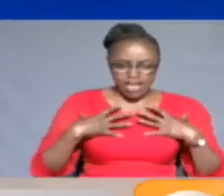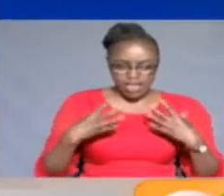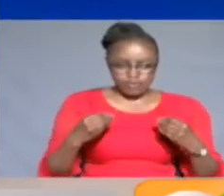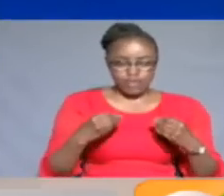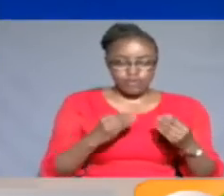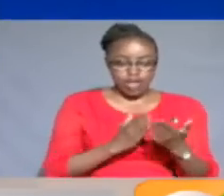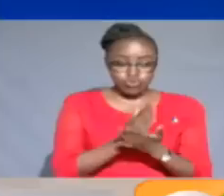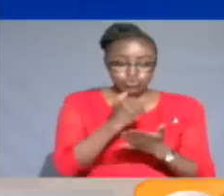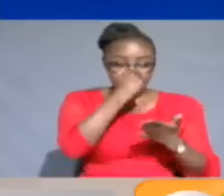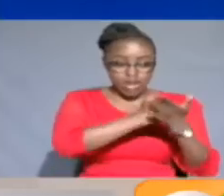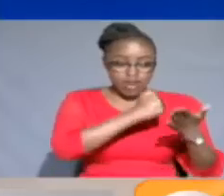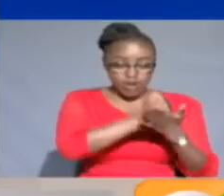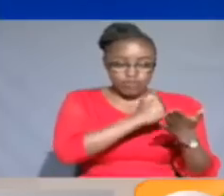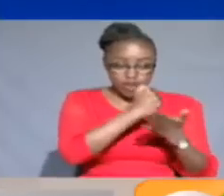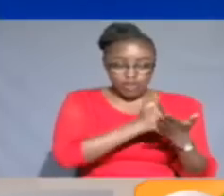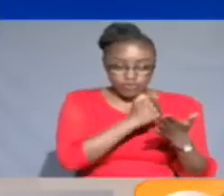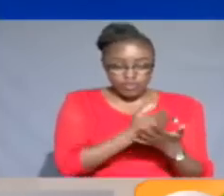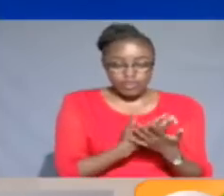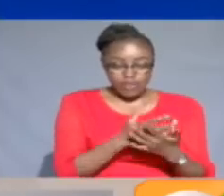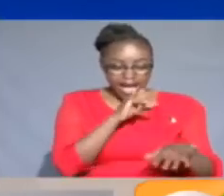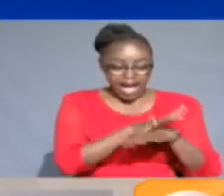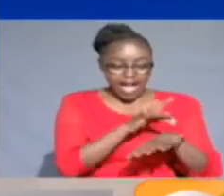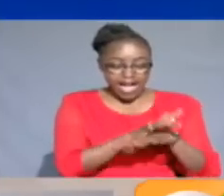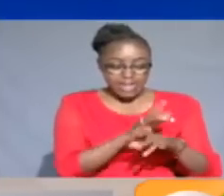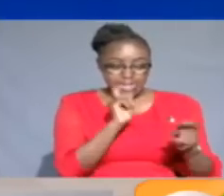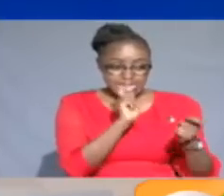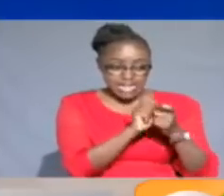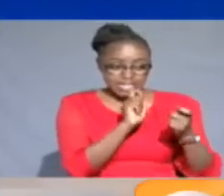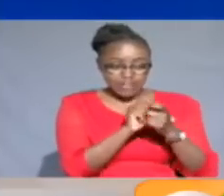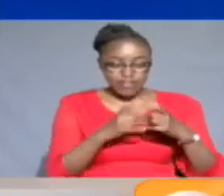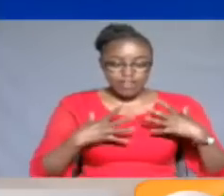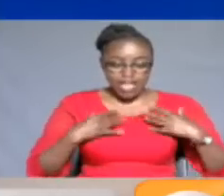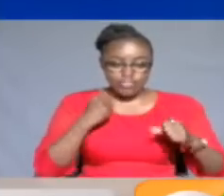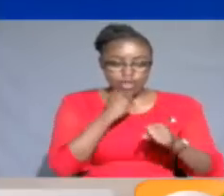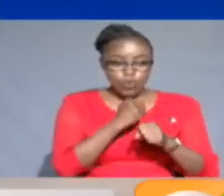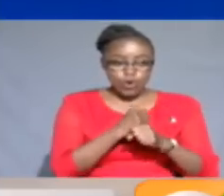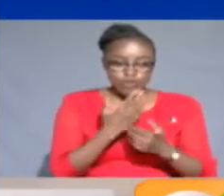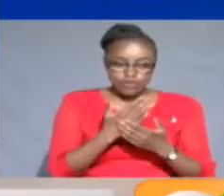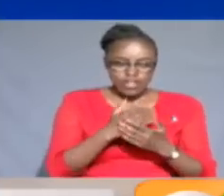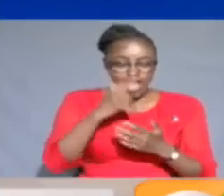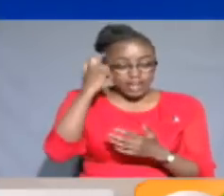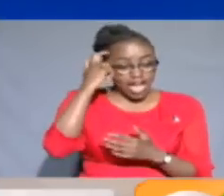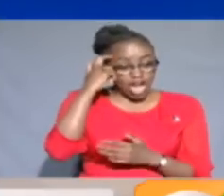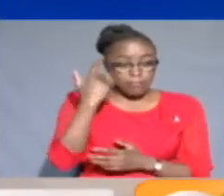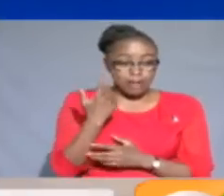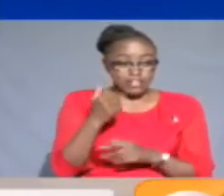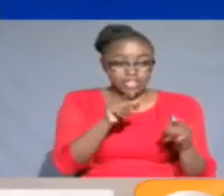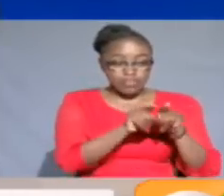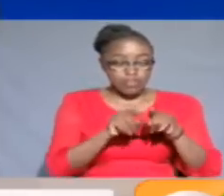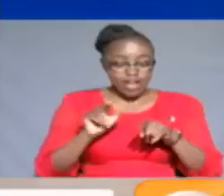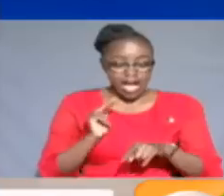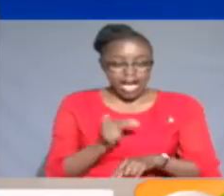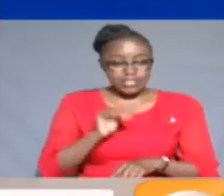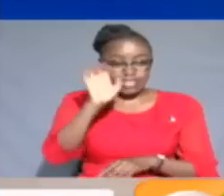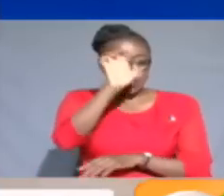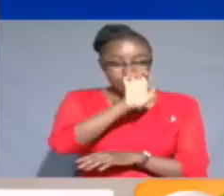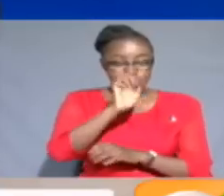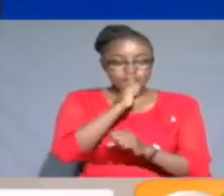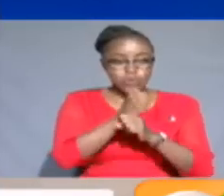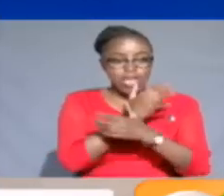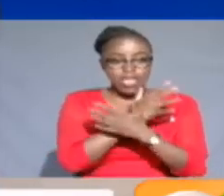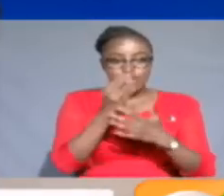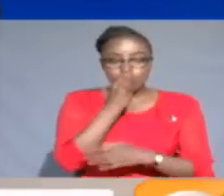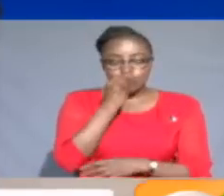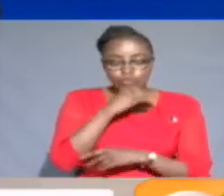mitishamba, the best way to combat cancer is early screening, healthy eating, weight control, and common sense. We in Europe do anything to